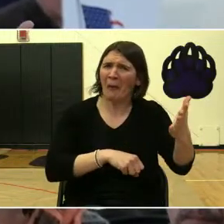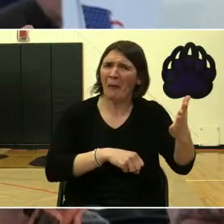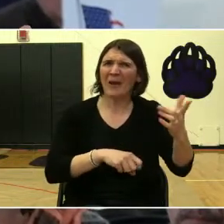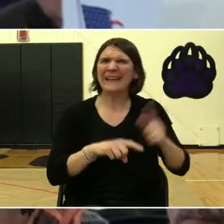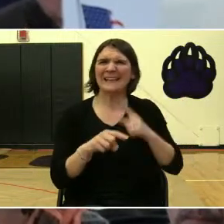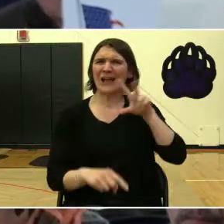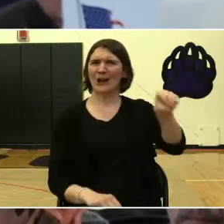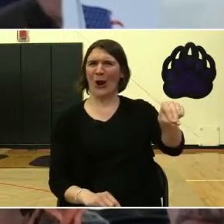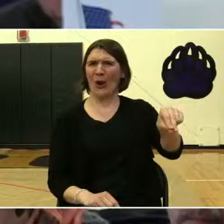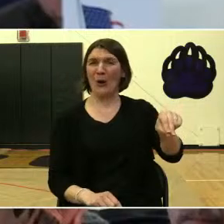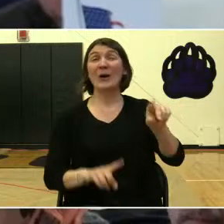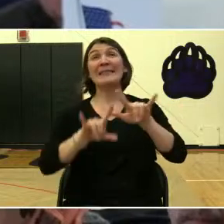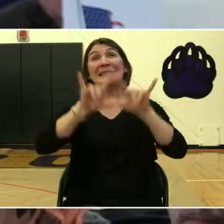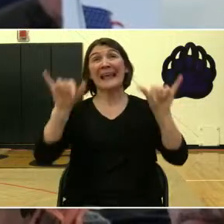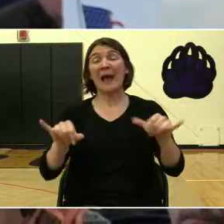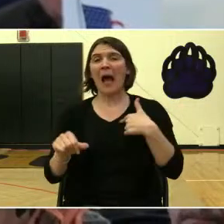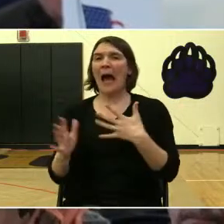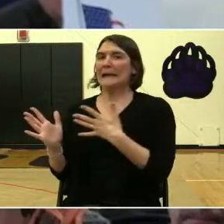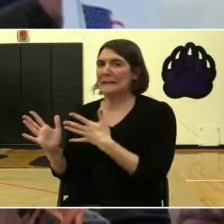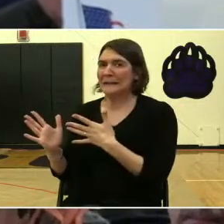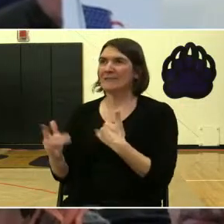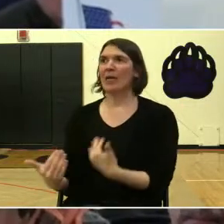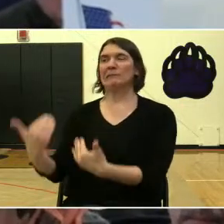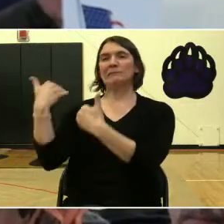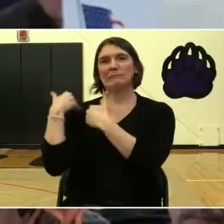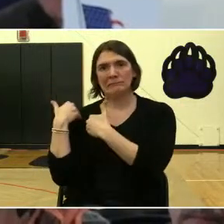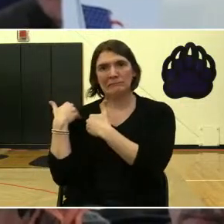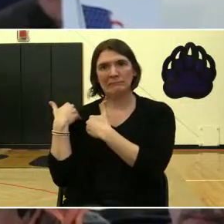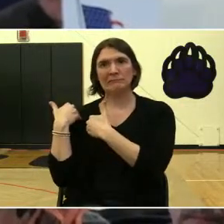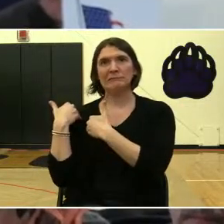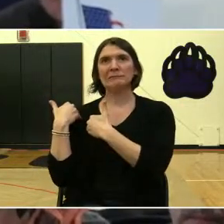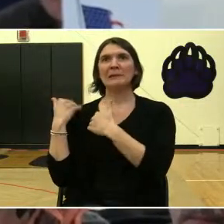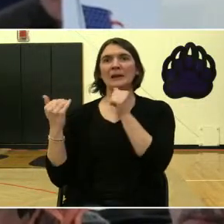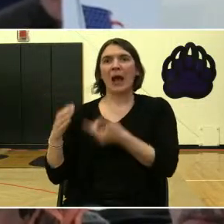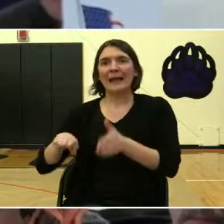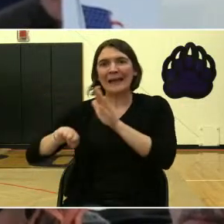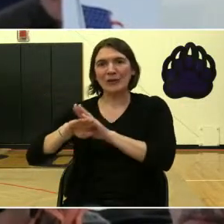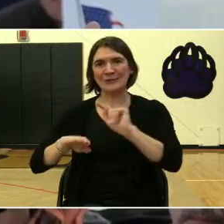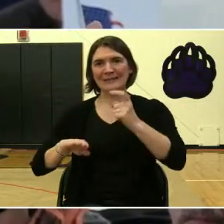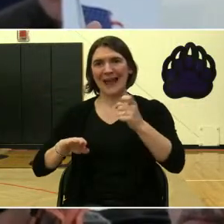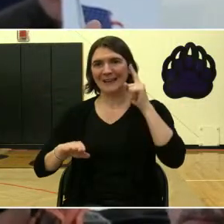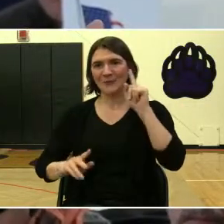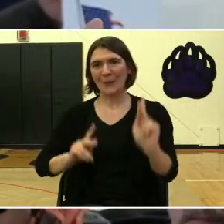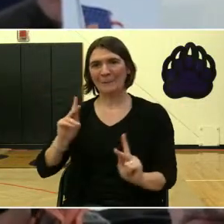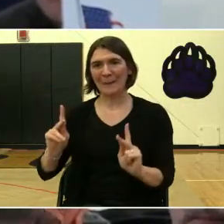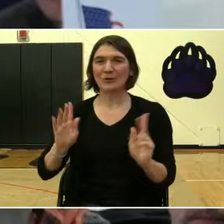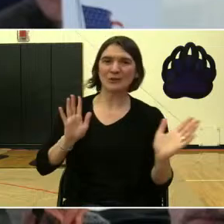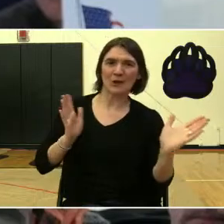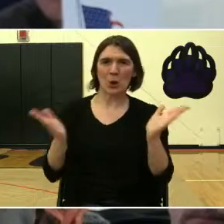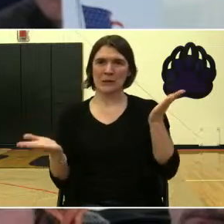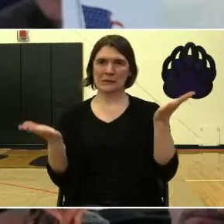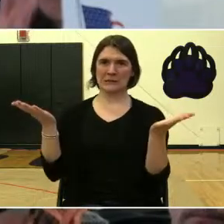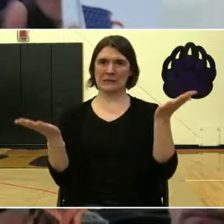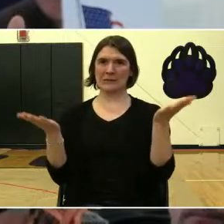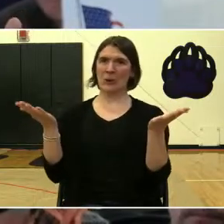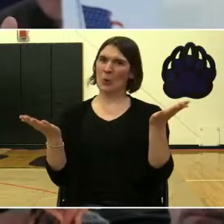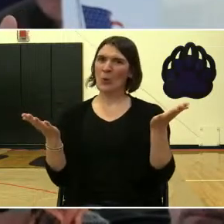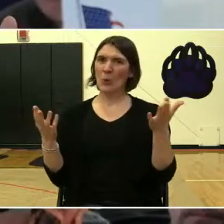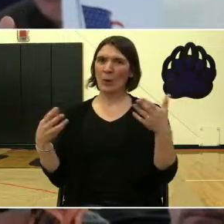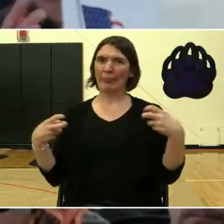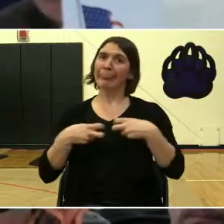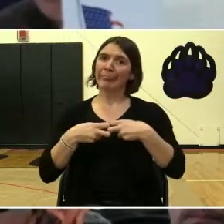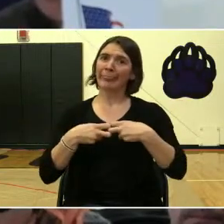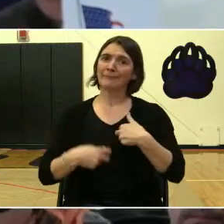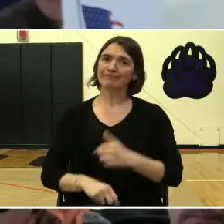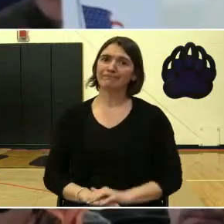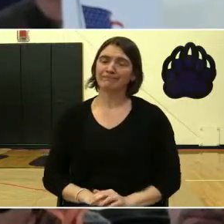feel a great responsibility in trying to do whatever ever I can to not increase the tax burden of the community and that's what I'm my